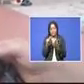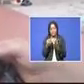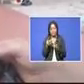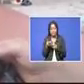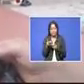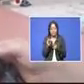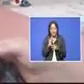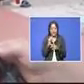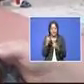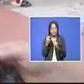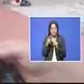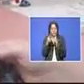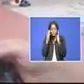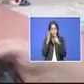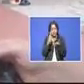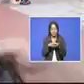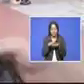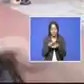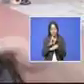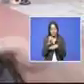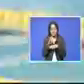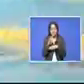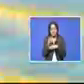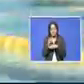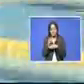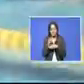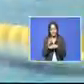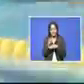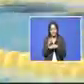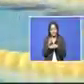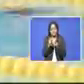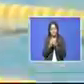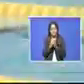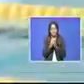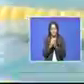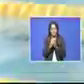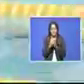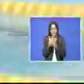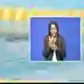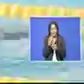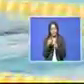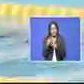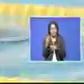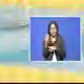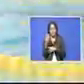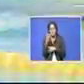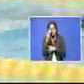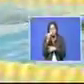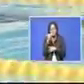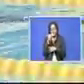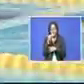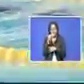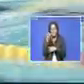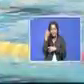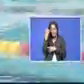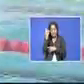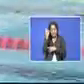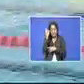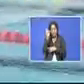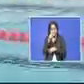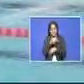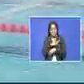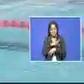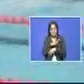me focused on my race and kept me going. In the 13 to 14 boys 2 fly, Ian Pinder picked up the win for Team Mako. His